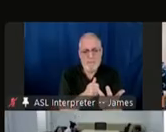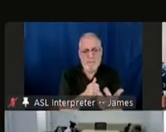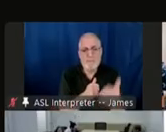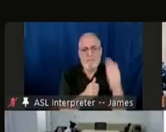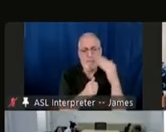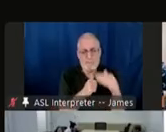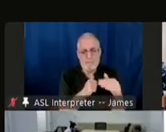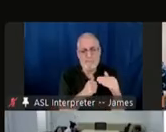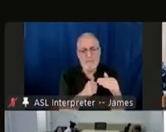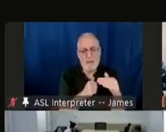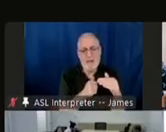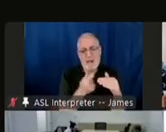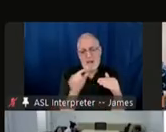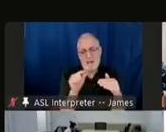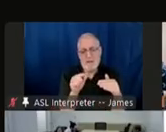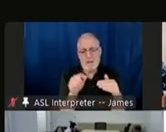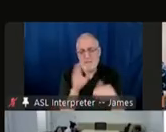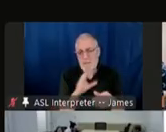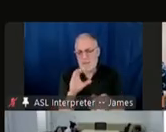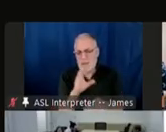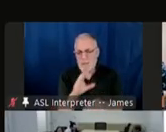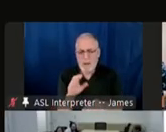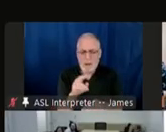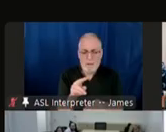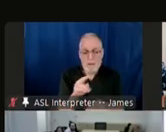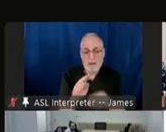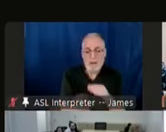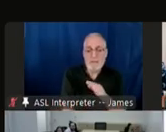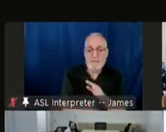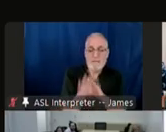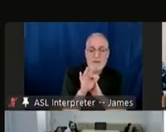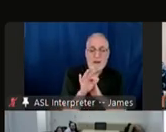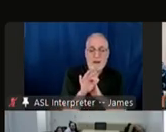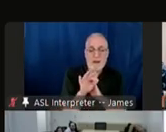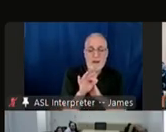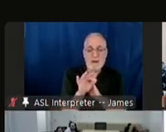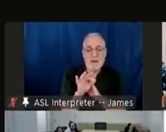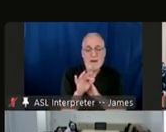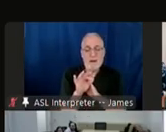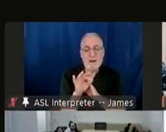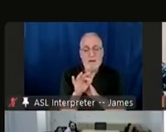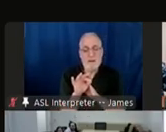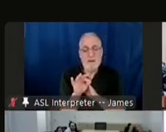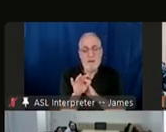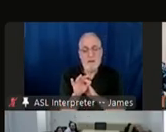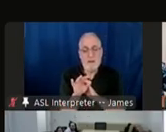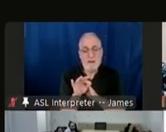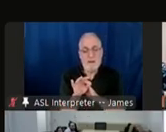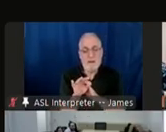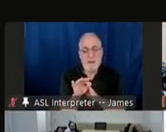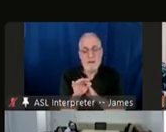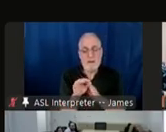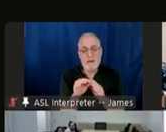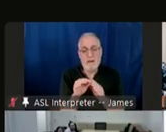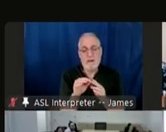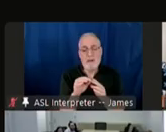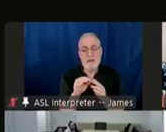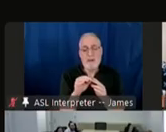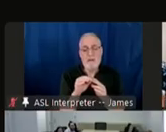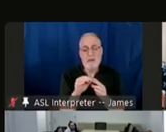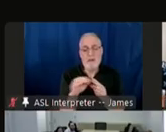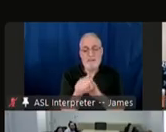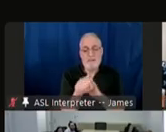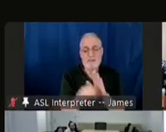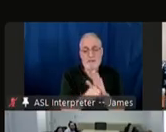I did, do a little bit looking around, and what I did find is a specific instance where